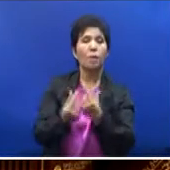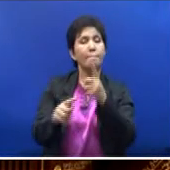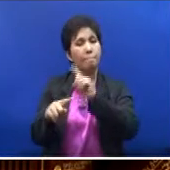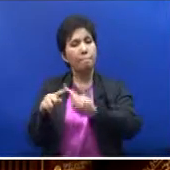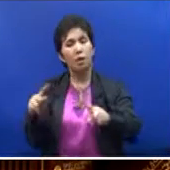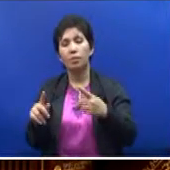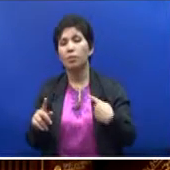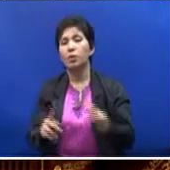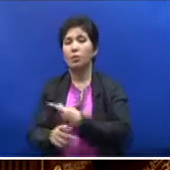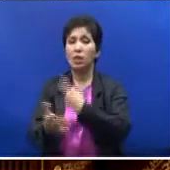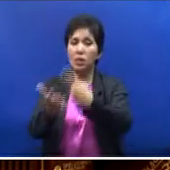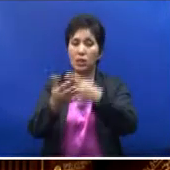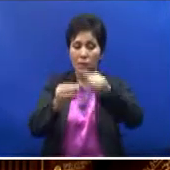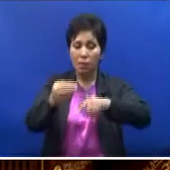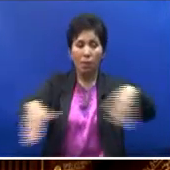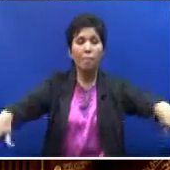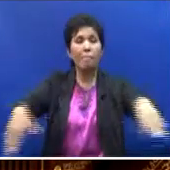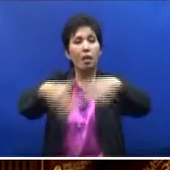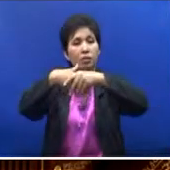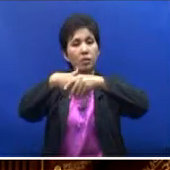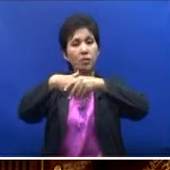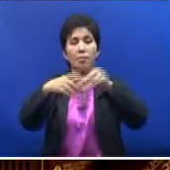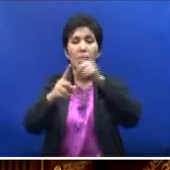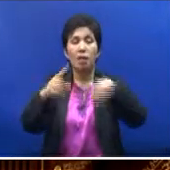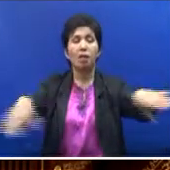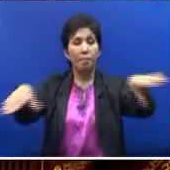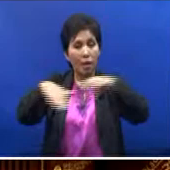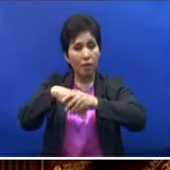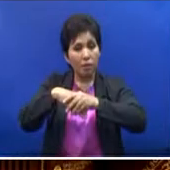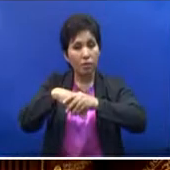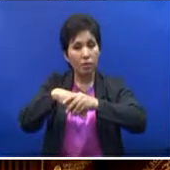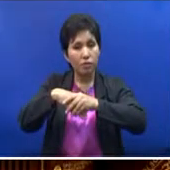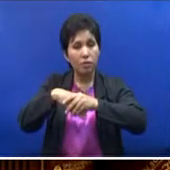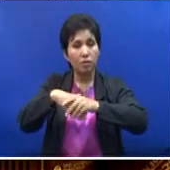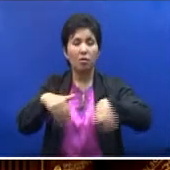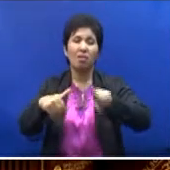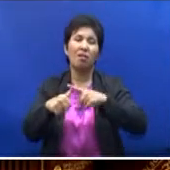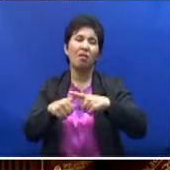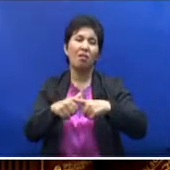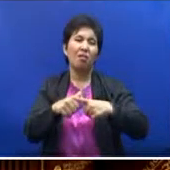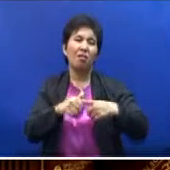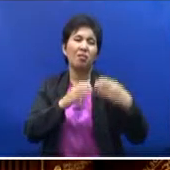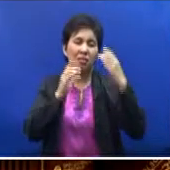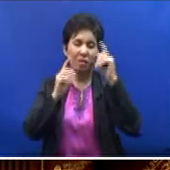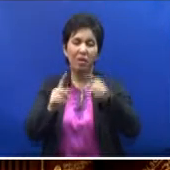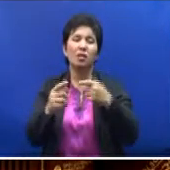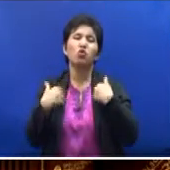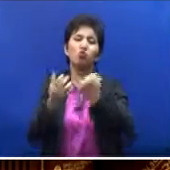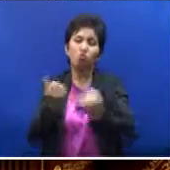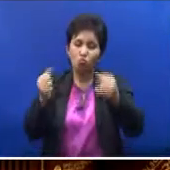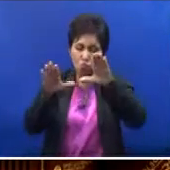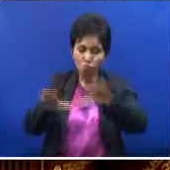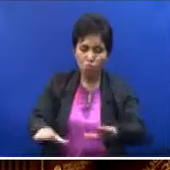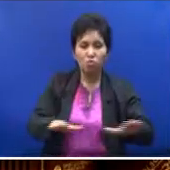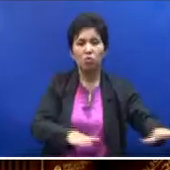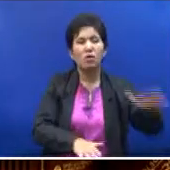And when we discuss about marriage, okay, when there is marriage, then there will be procreations, there will be children, okay, so there will